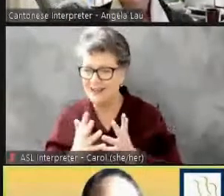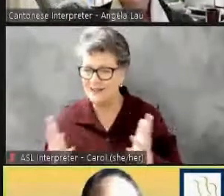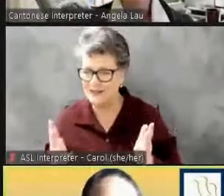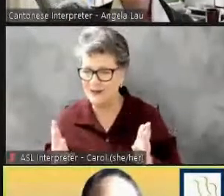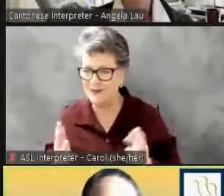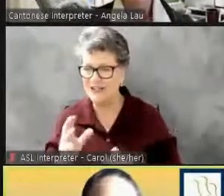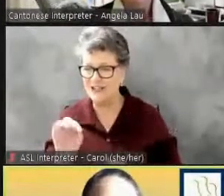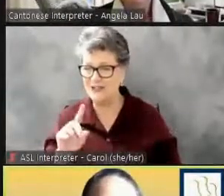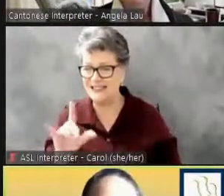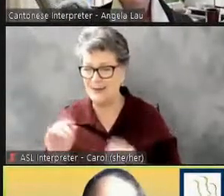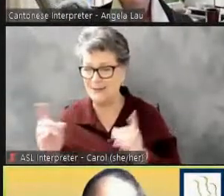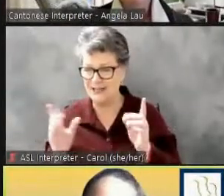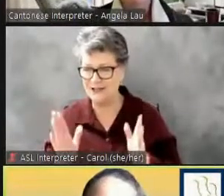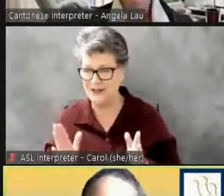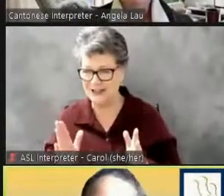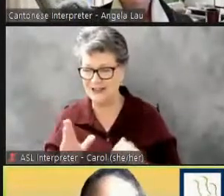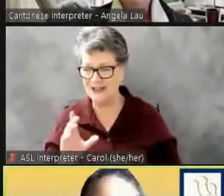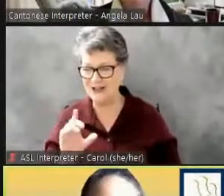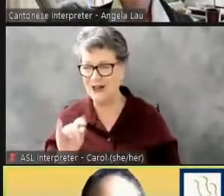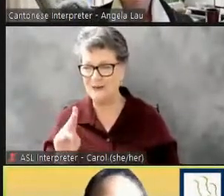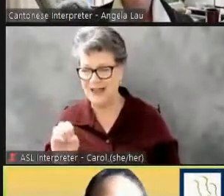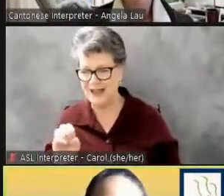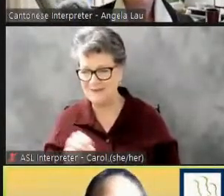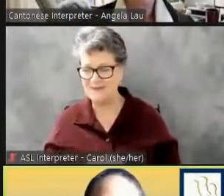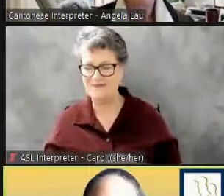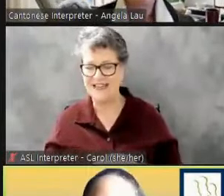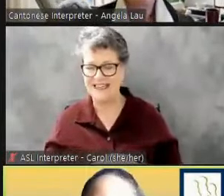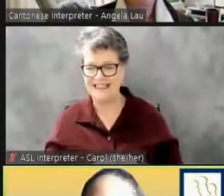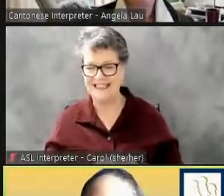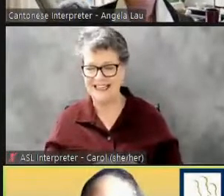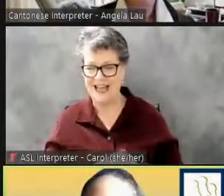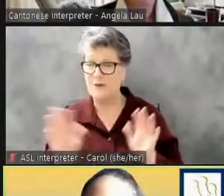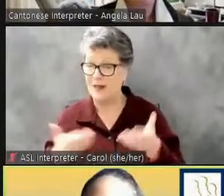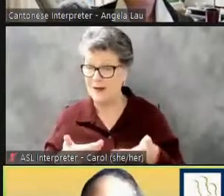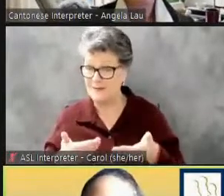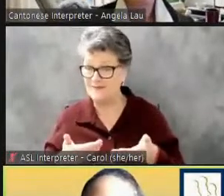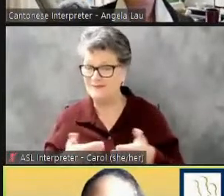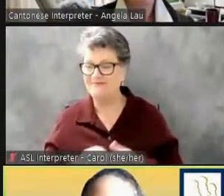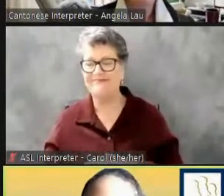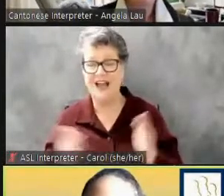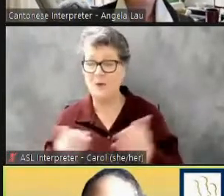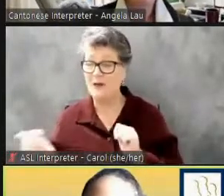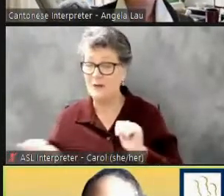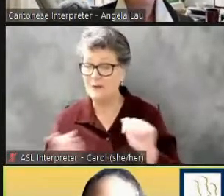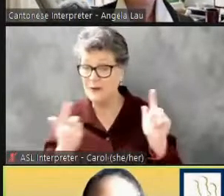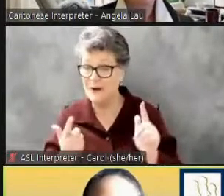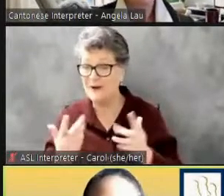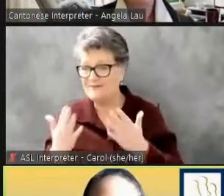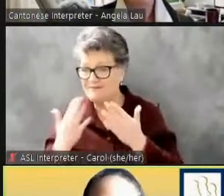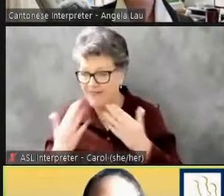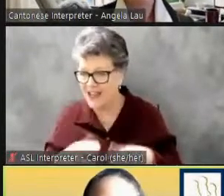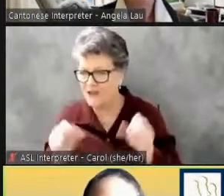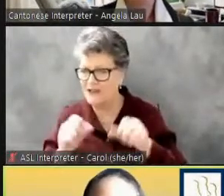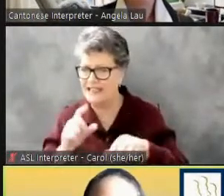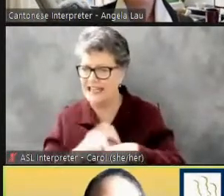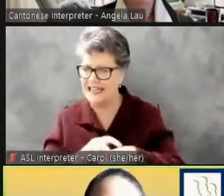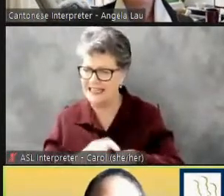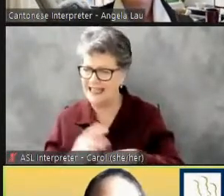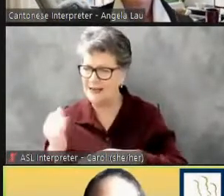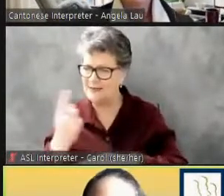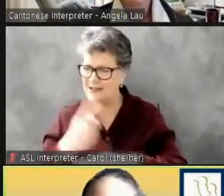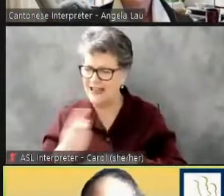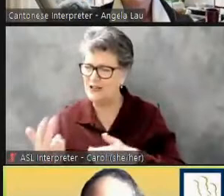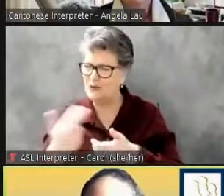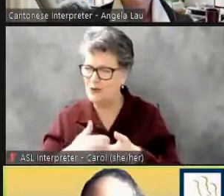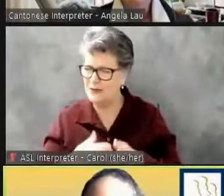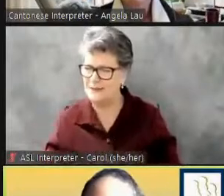Deputy Director Lupe Hyman Milam. Appreciate that welcome. And again, want to welcome you all. Thank you for taking the time to join